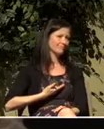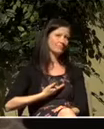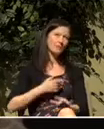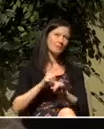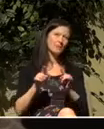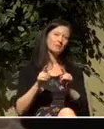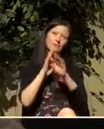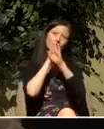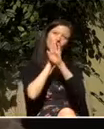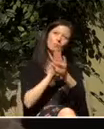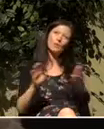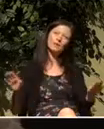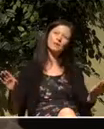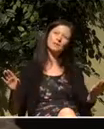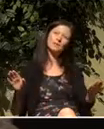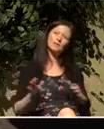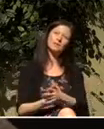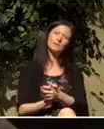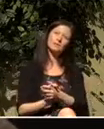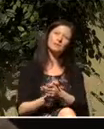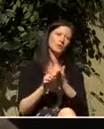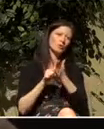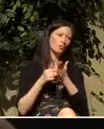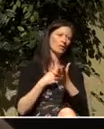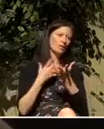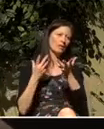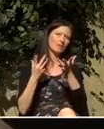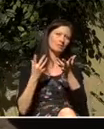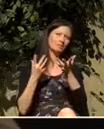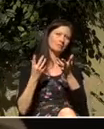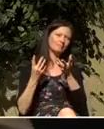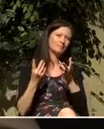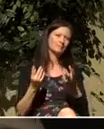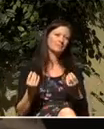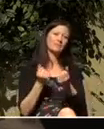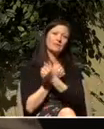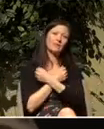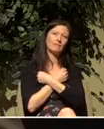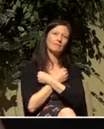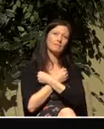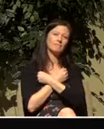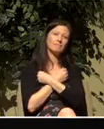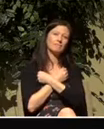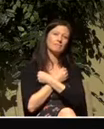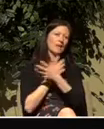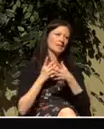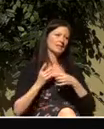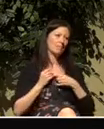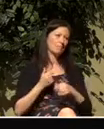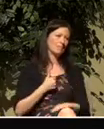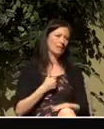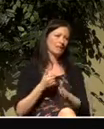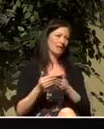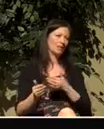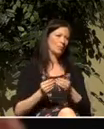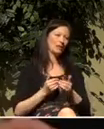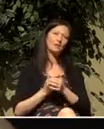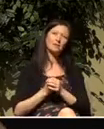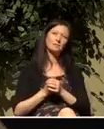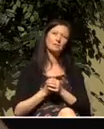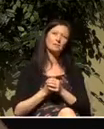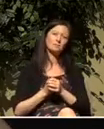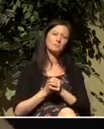say, a quiet and unconditional acceptance of me. If it weren't such an absurd